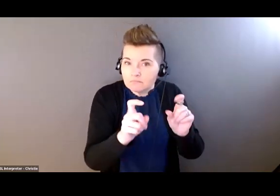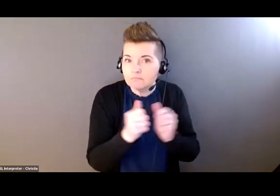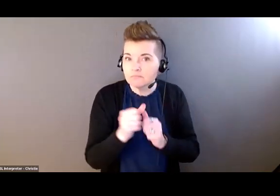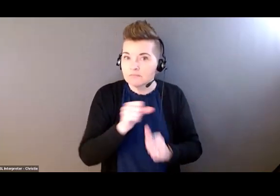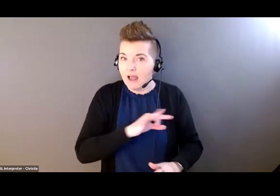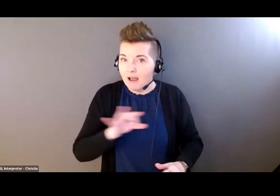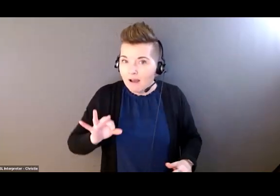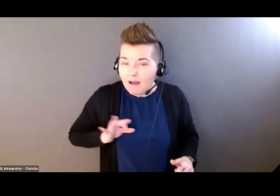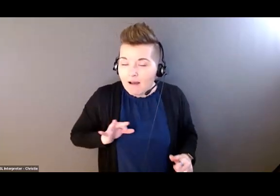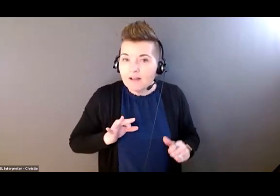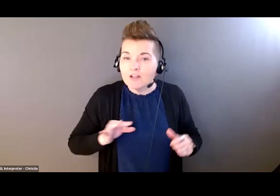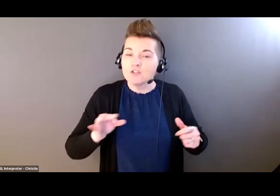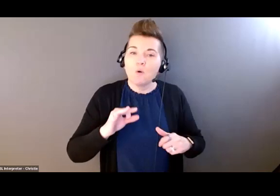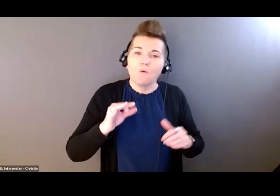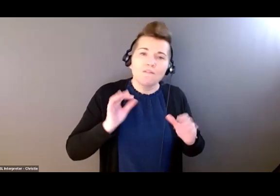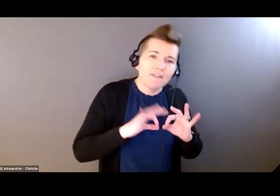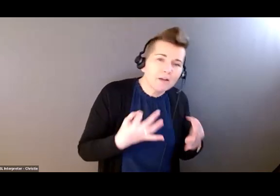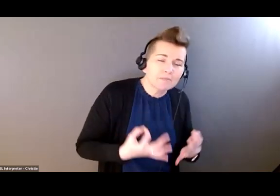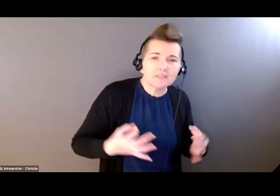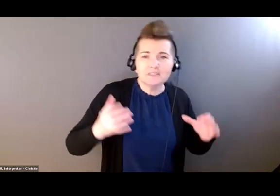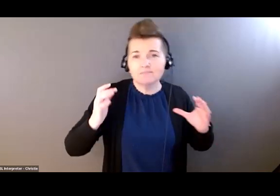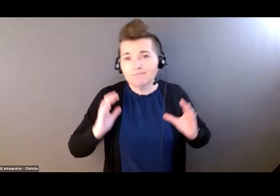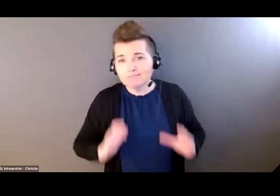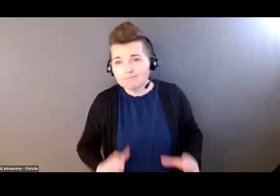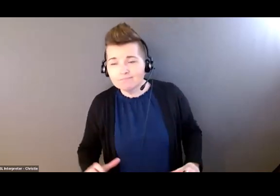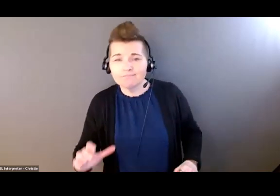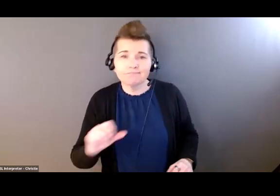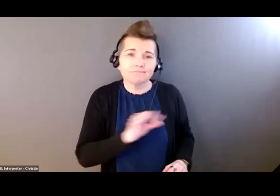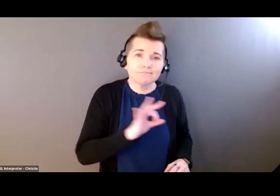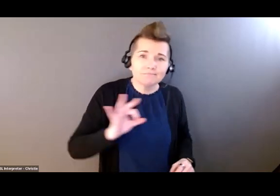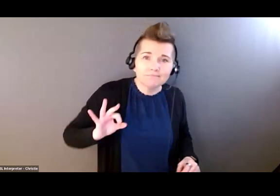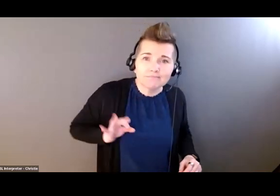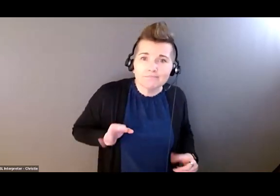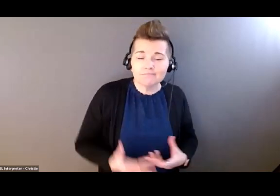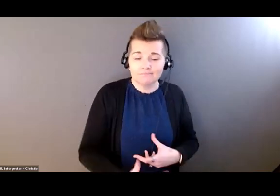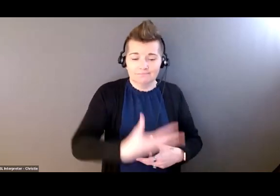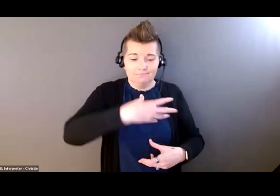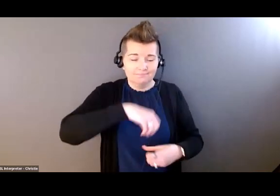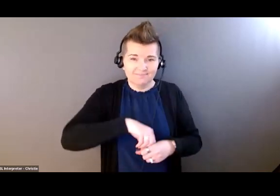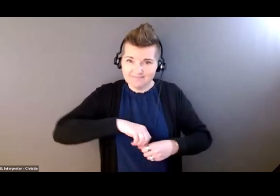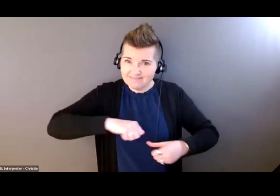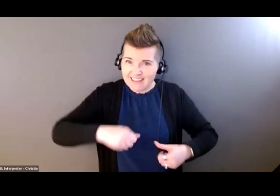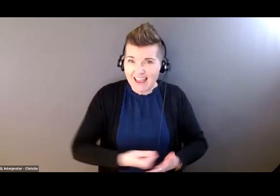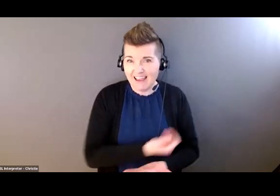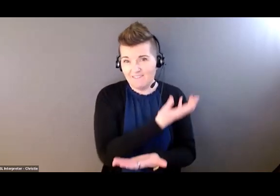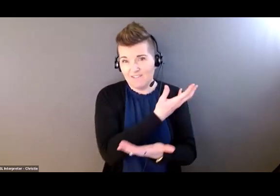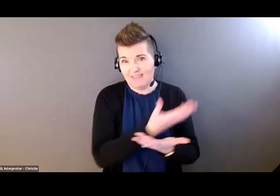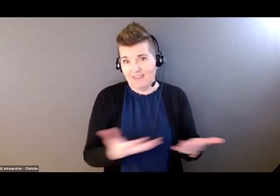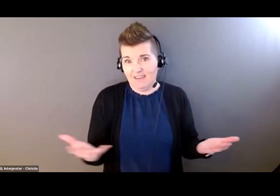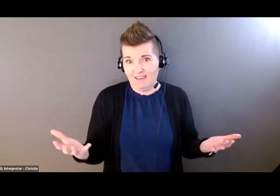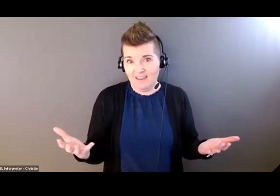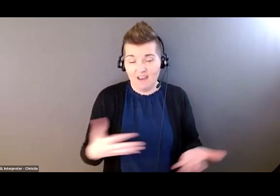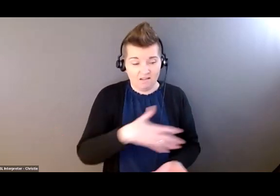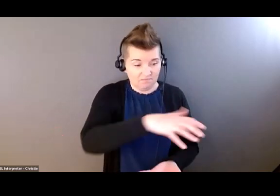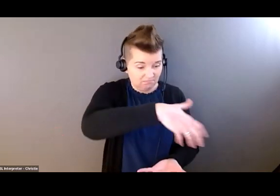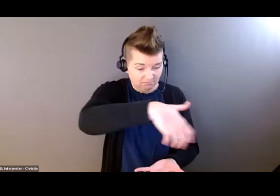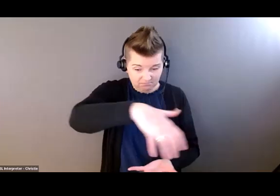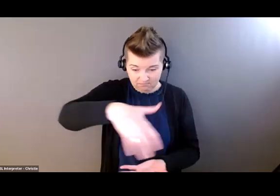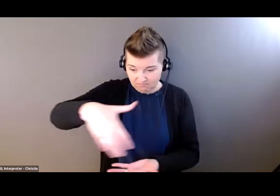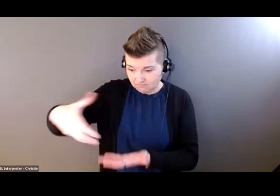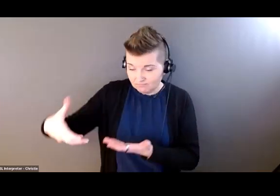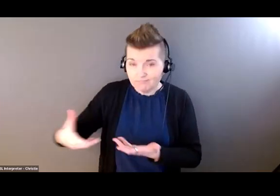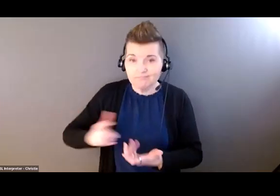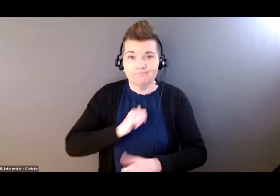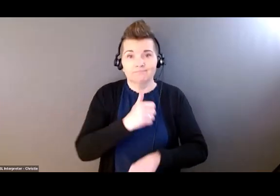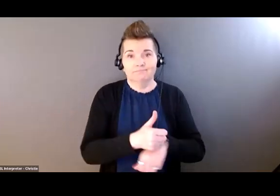my mind, sort of circling back to the idea of challenging the assumptions that underlie our work. So when we say